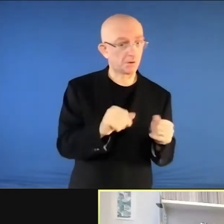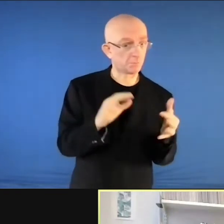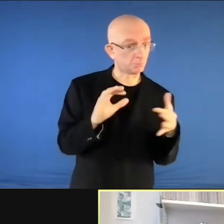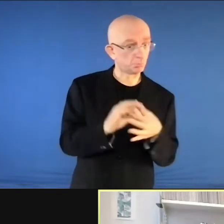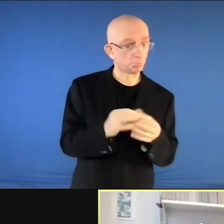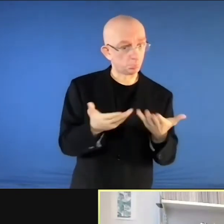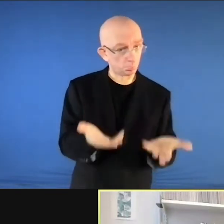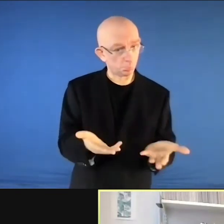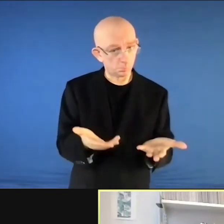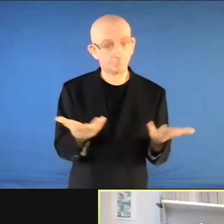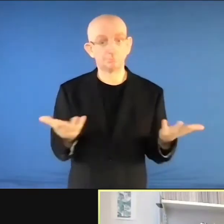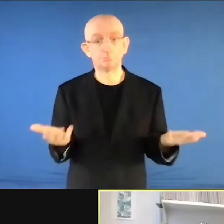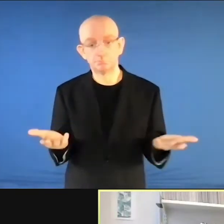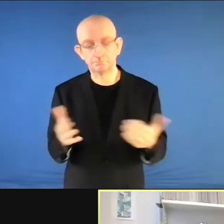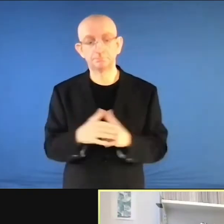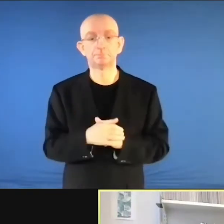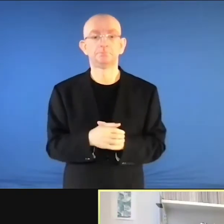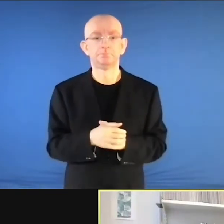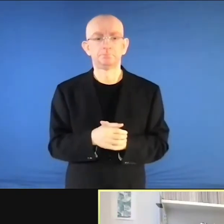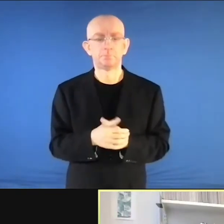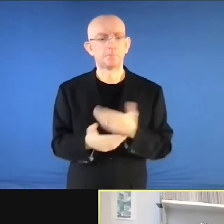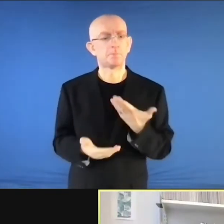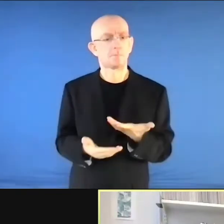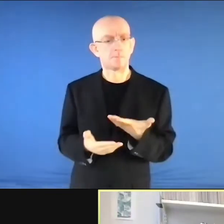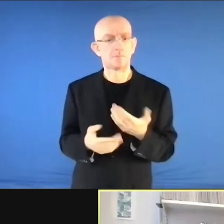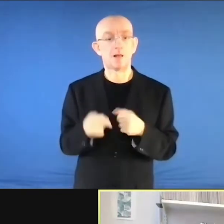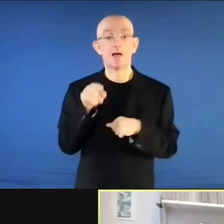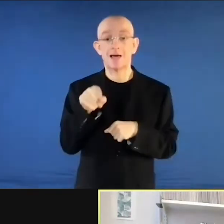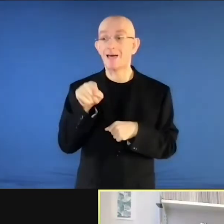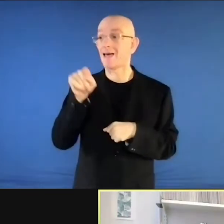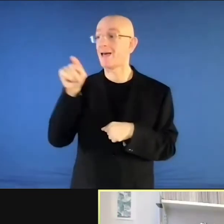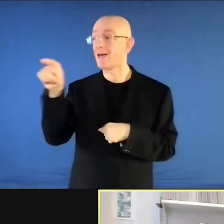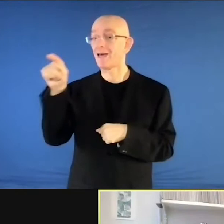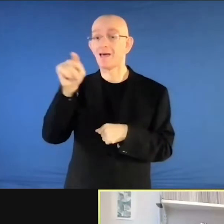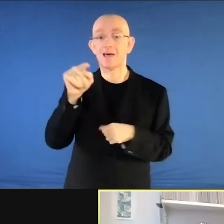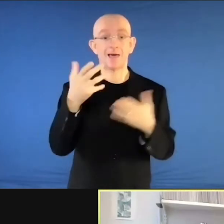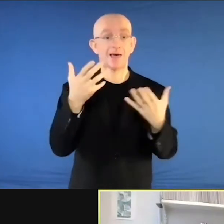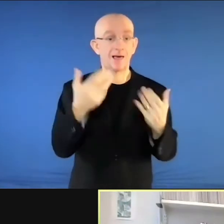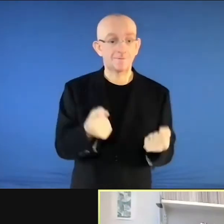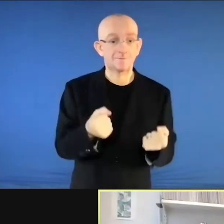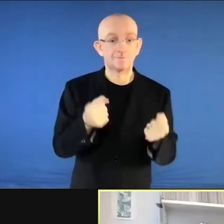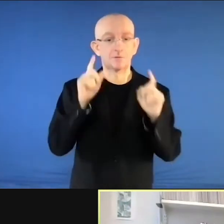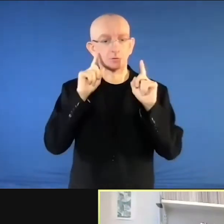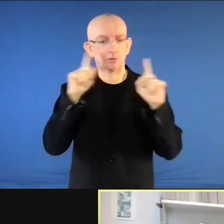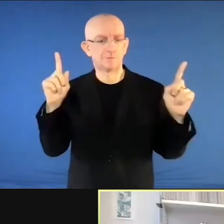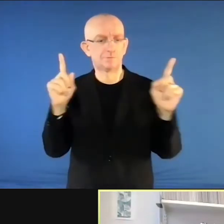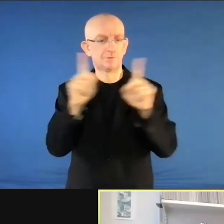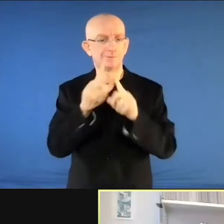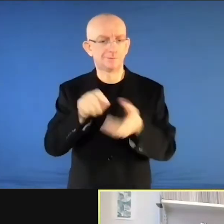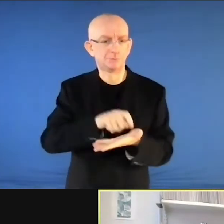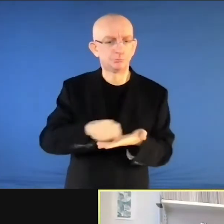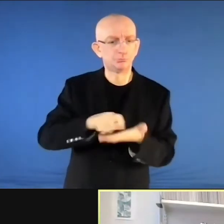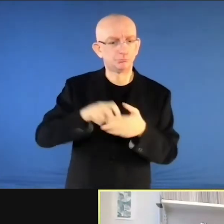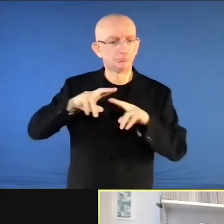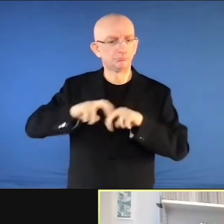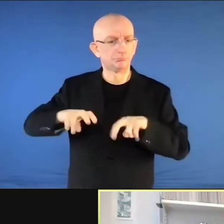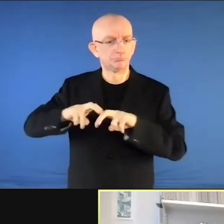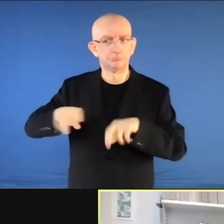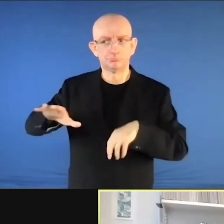at universities, that's what the researcher is going to be focusing on first and foremost,